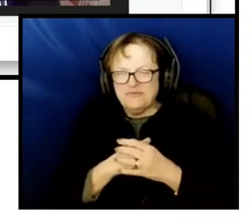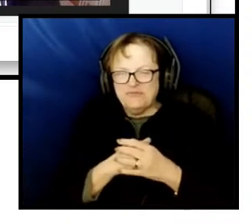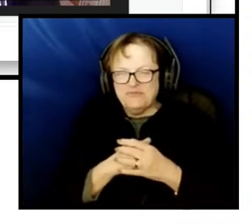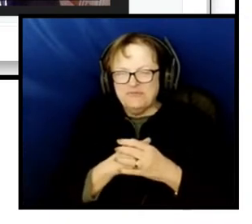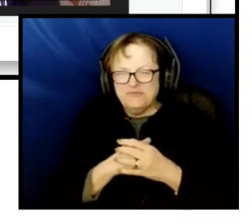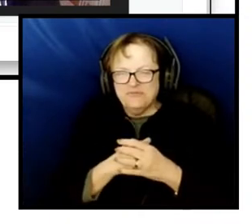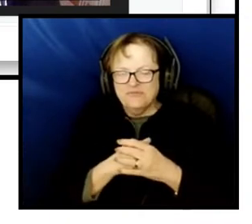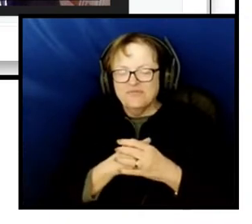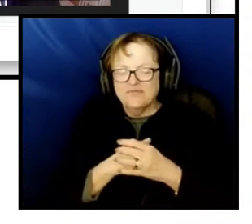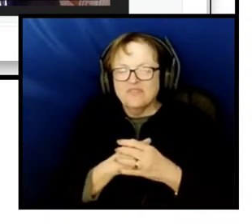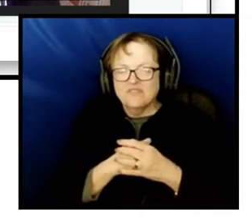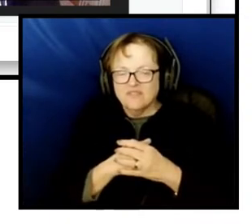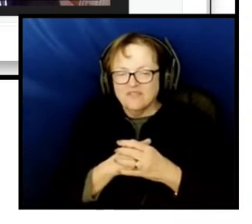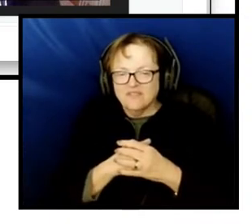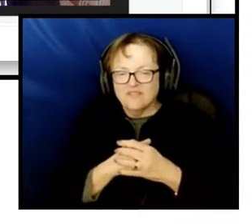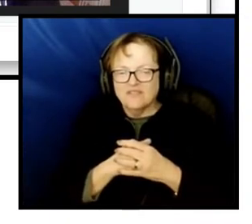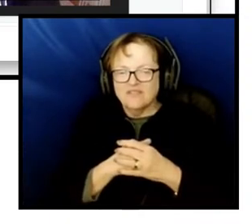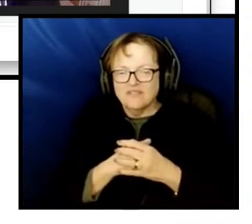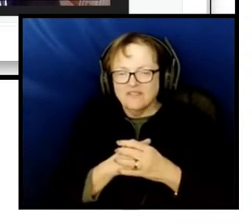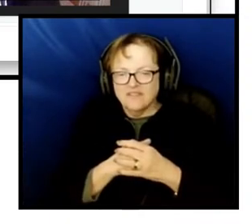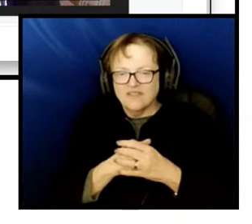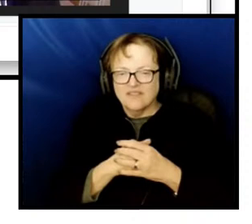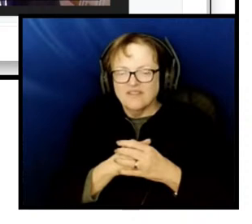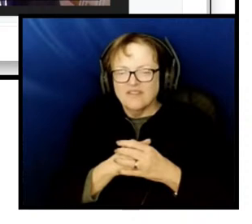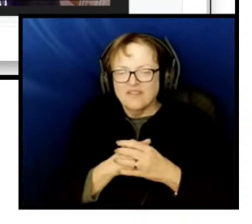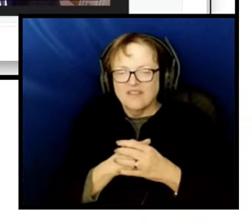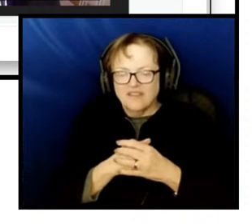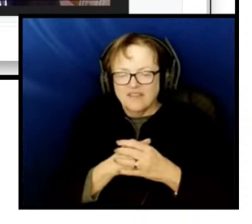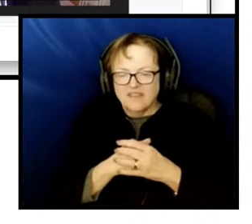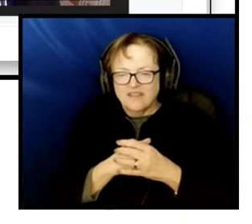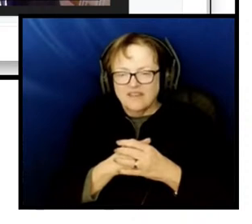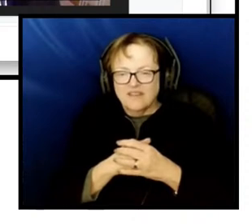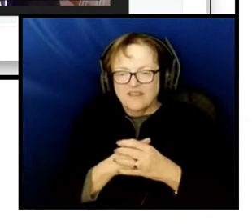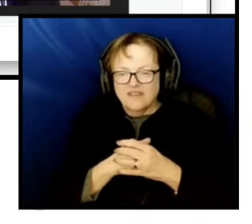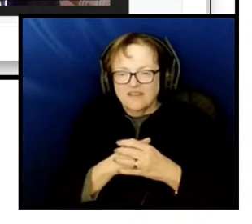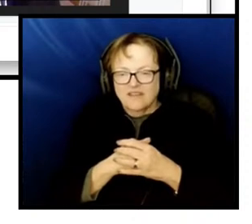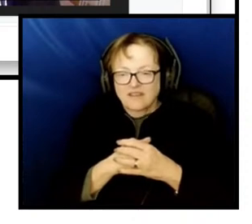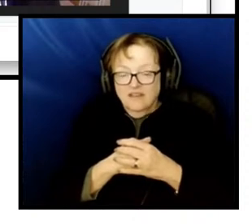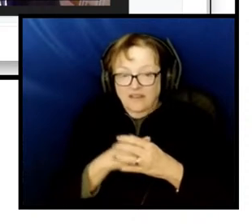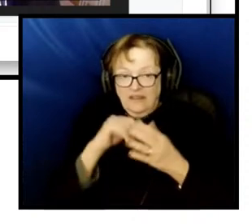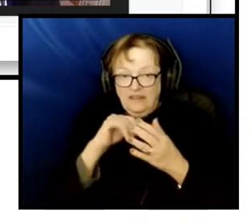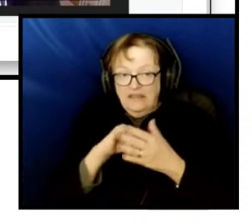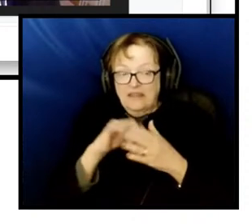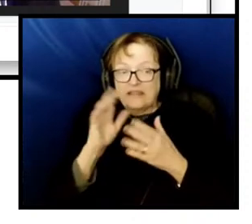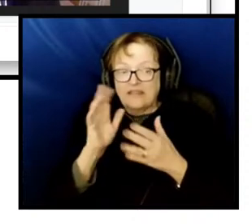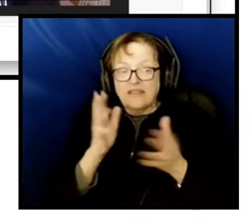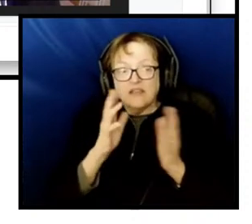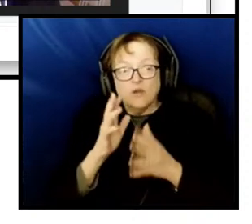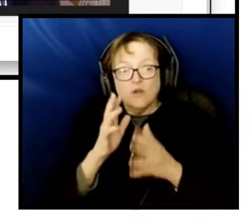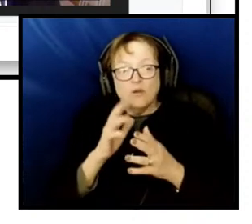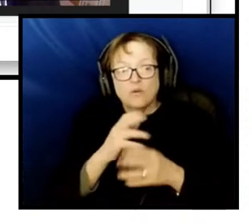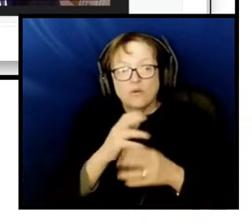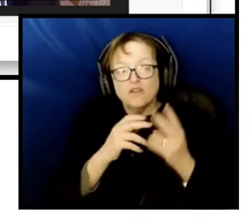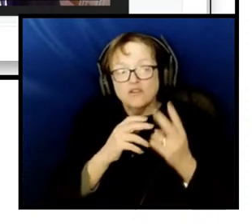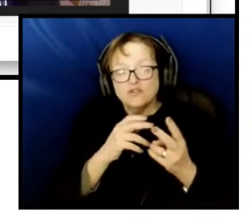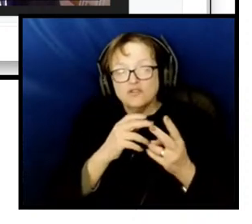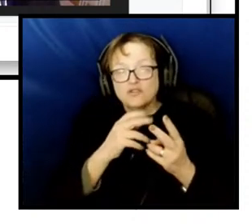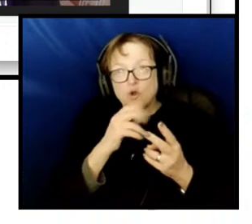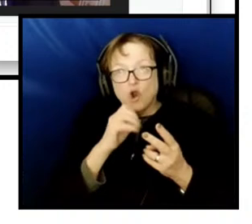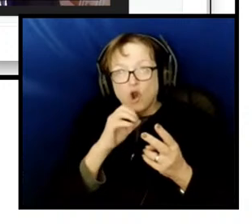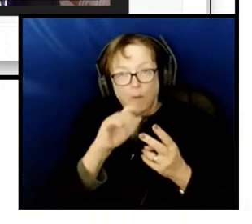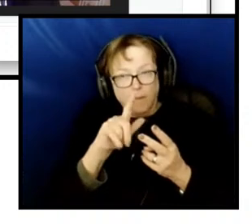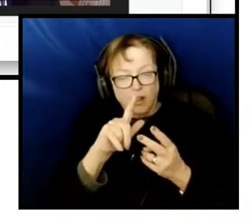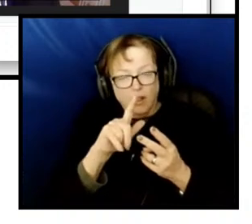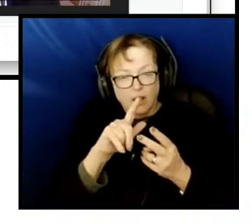This talk was with two herbalists and another person who